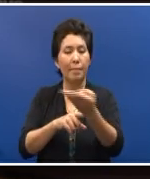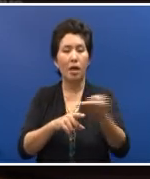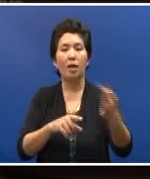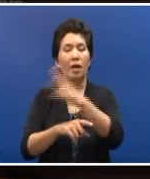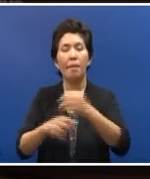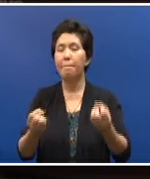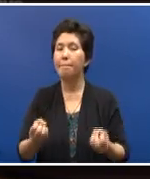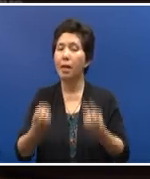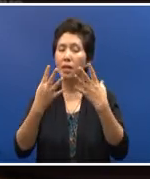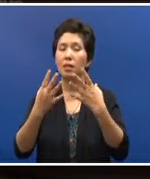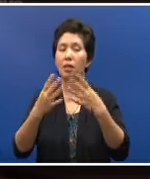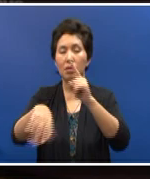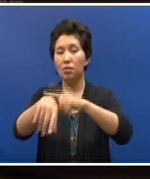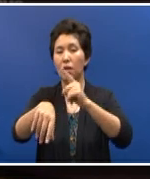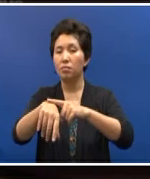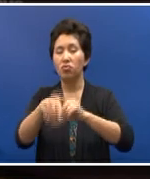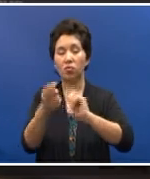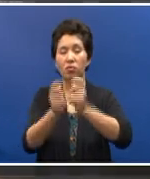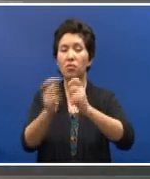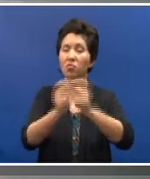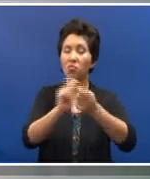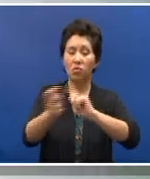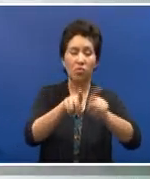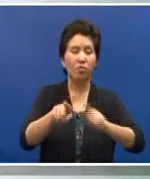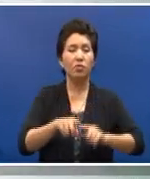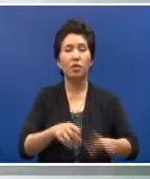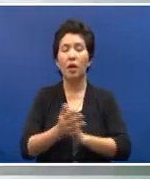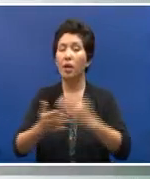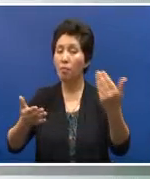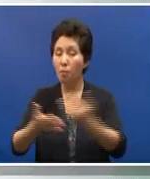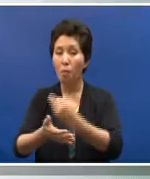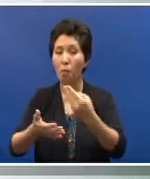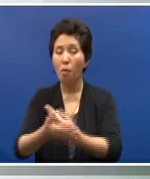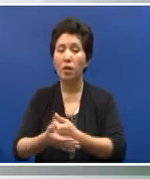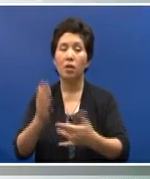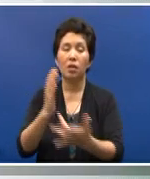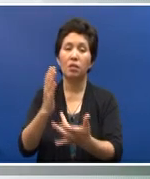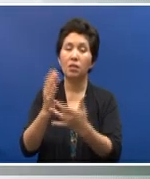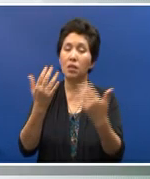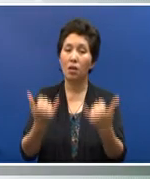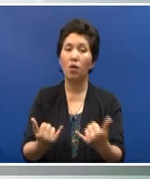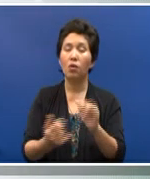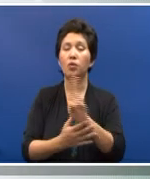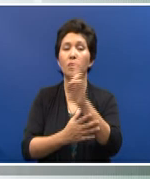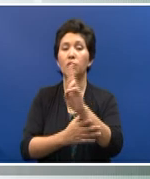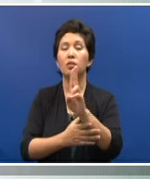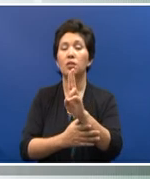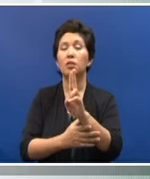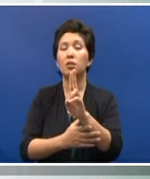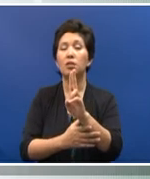times over. Okay, and modern technology in farming now using what is called